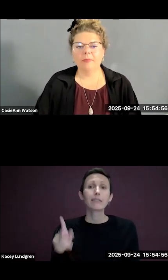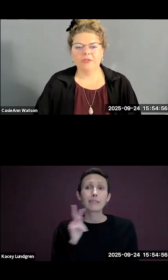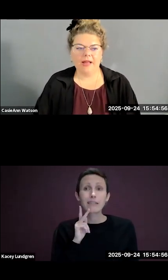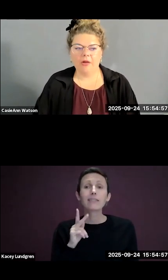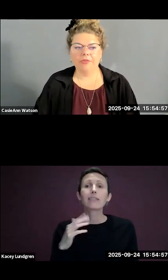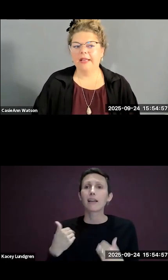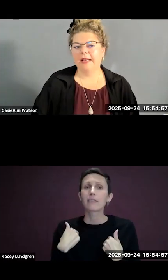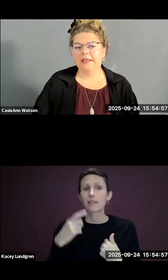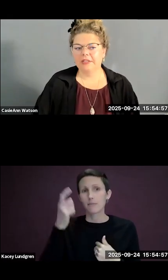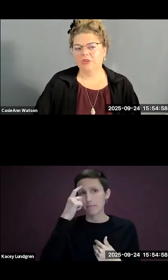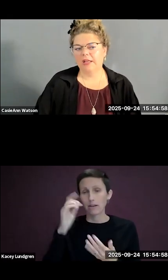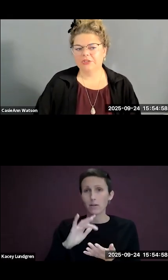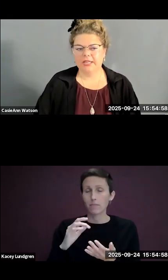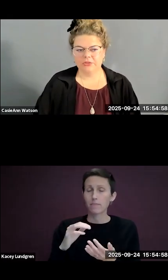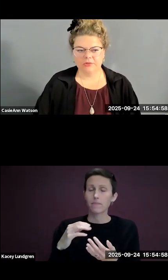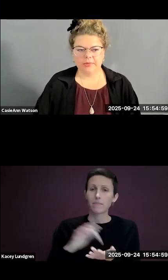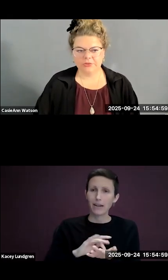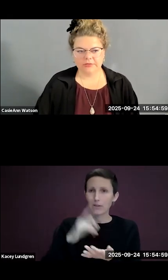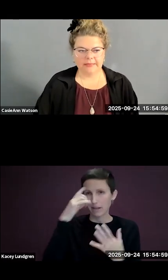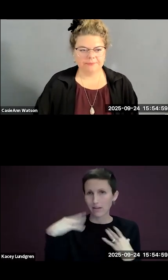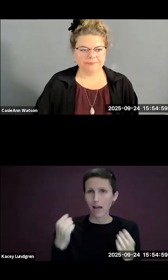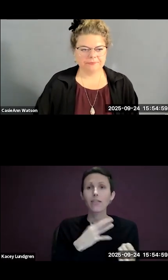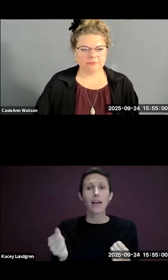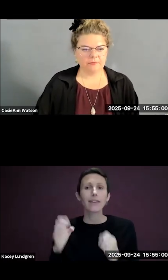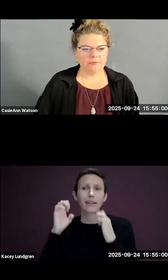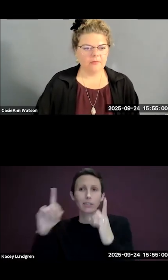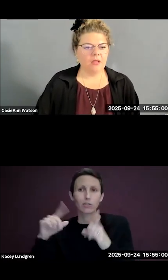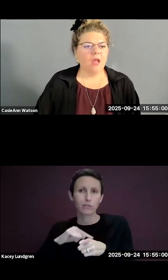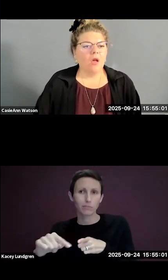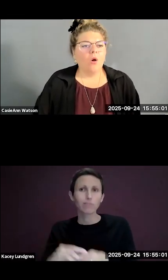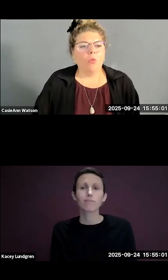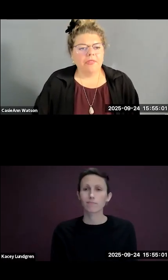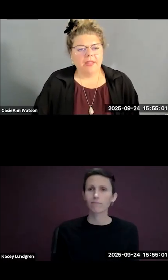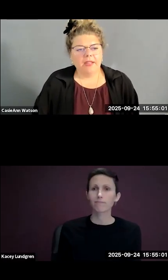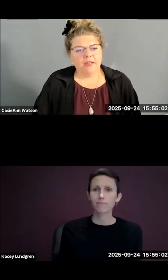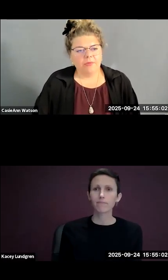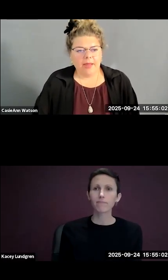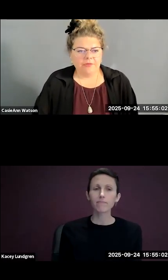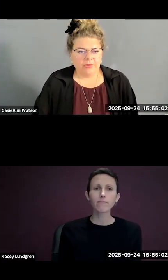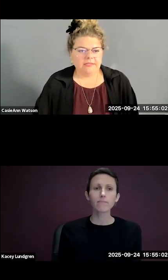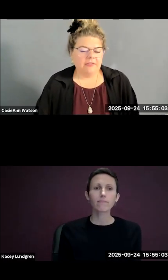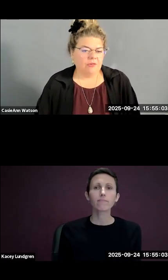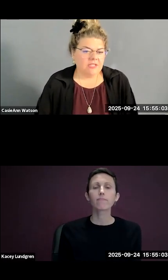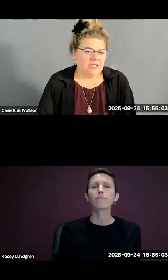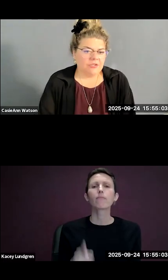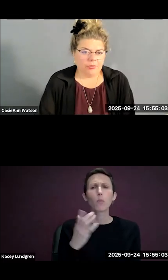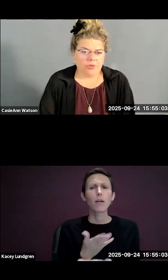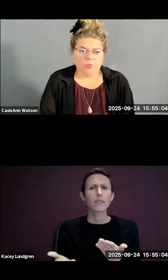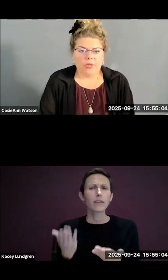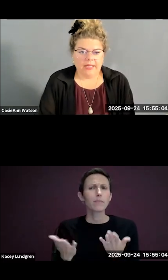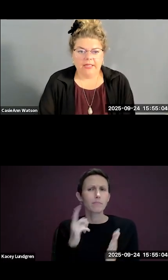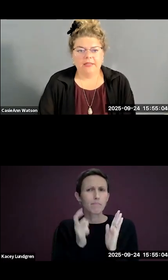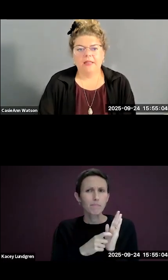the medical mental health and an additional educational specialty. One thing you may have noticed if you've